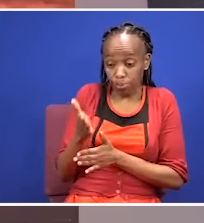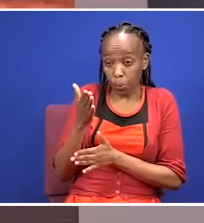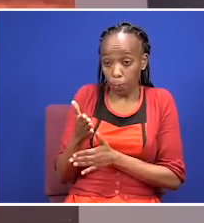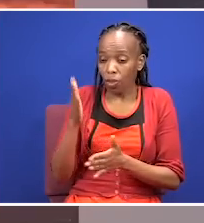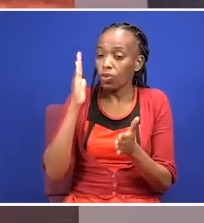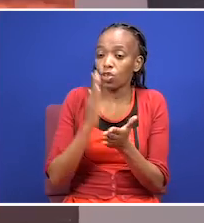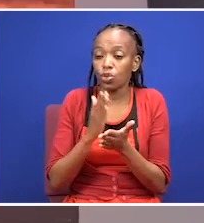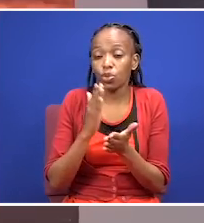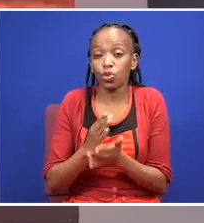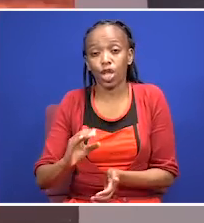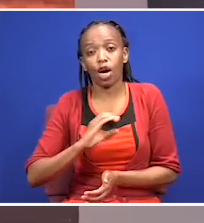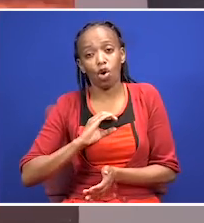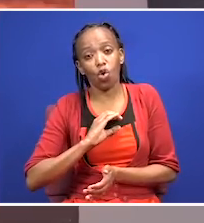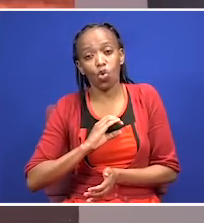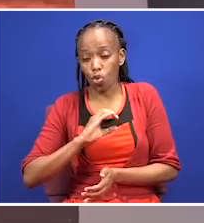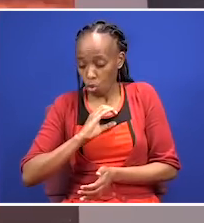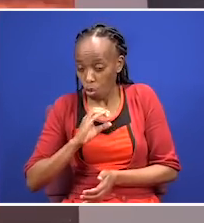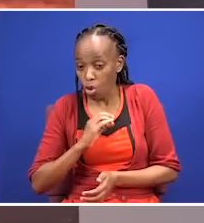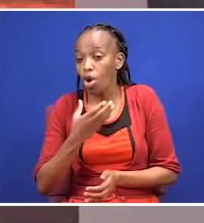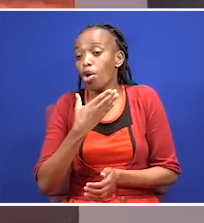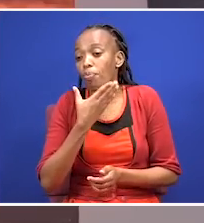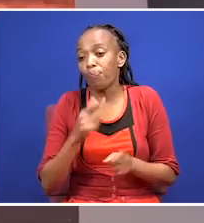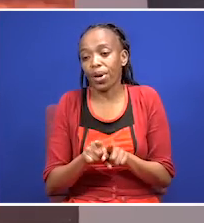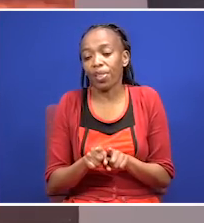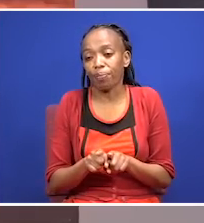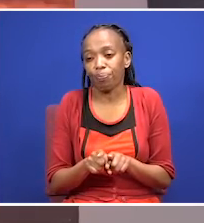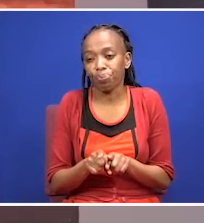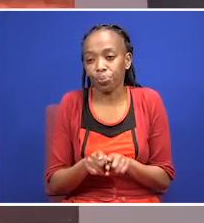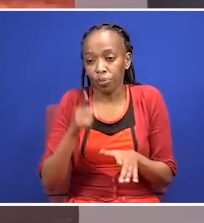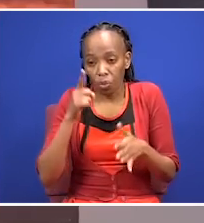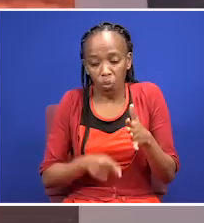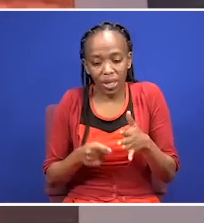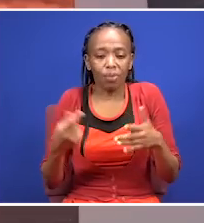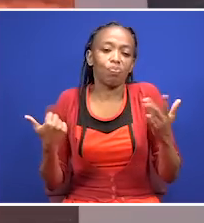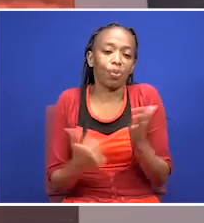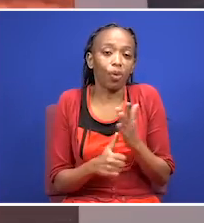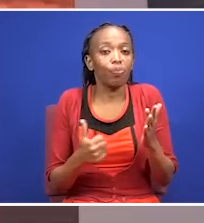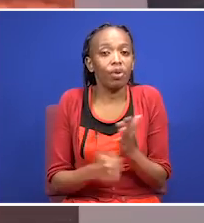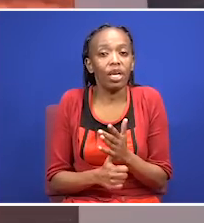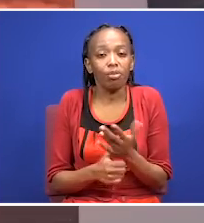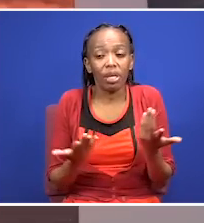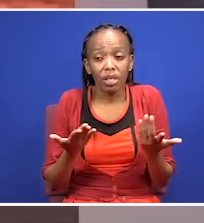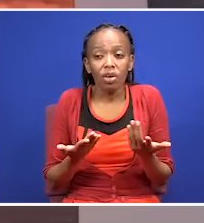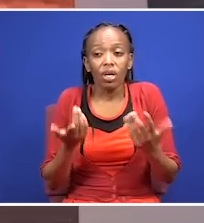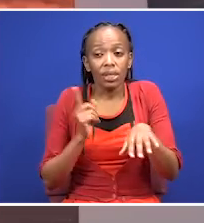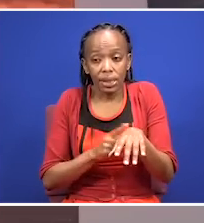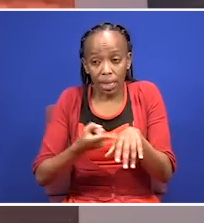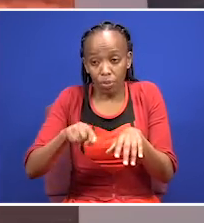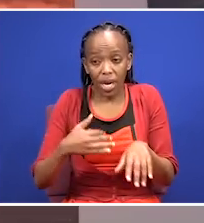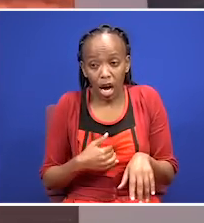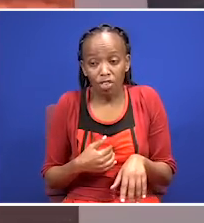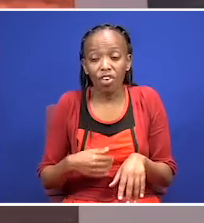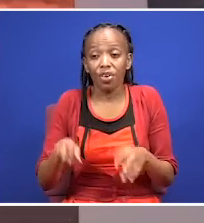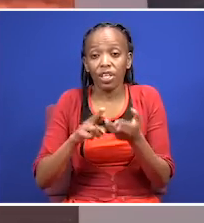was actually their own own brother what a disaster it is when we have no